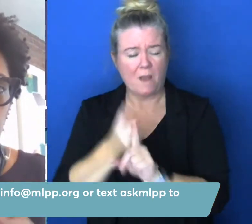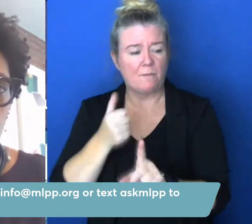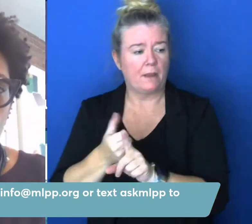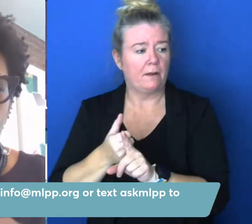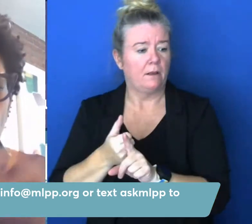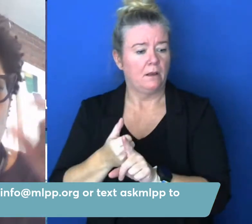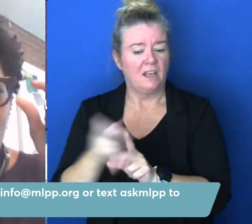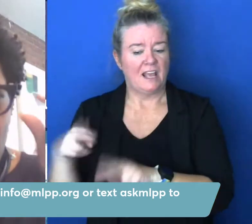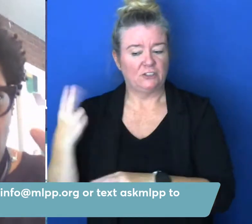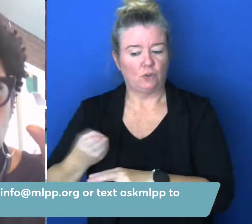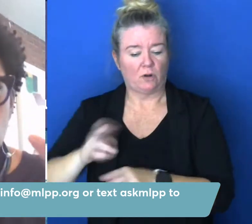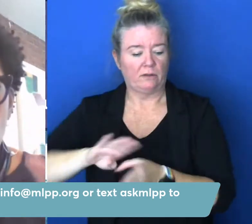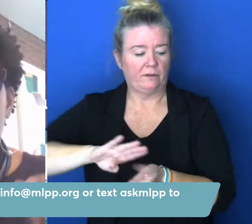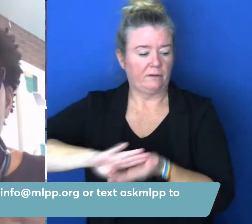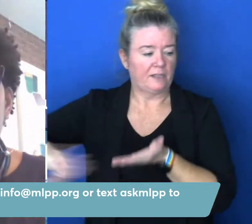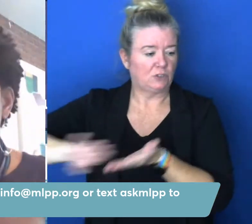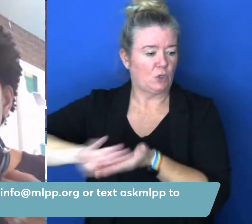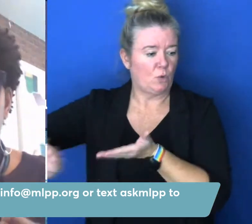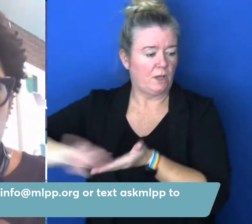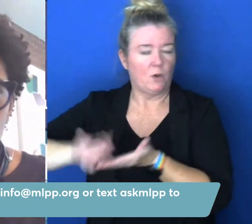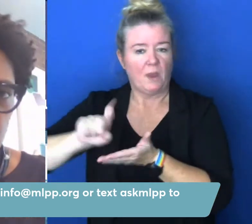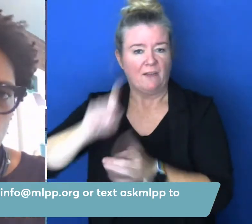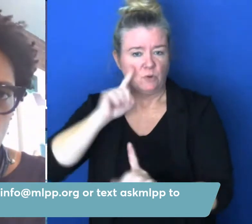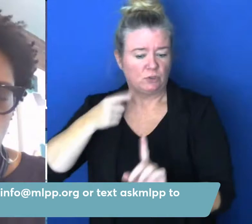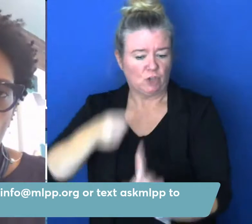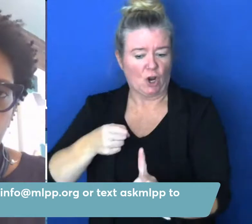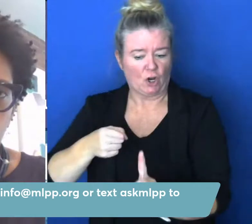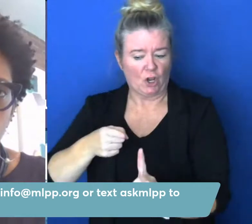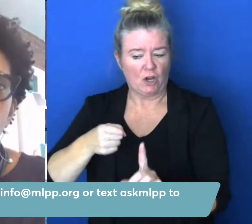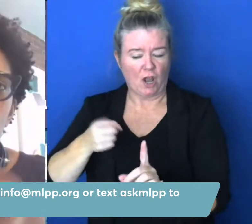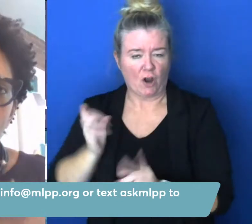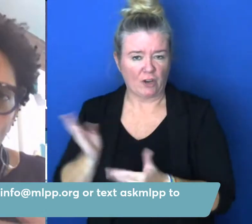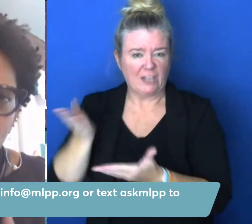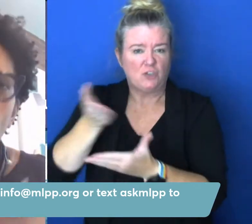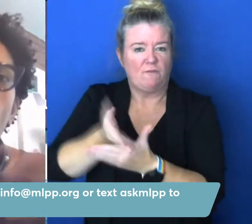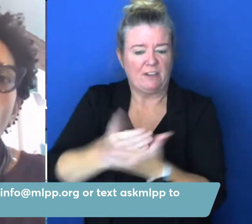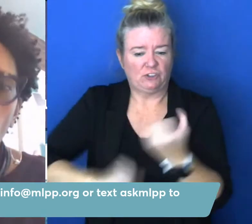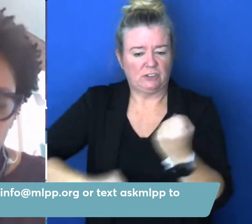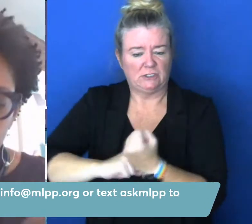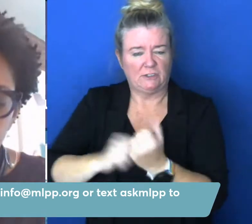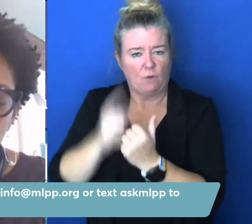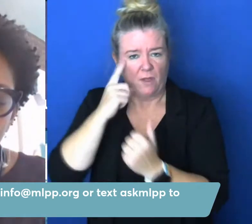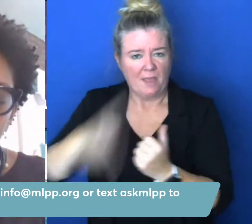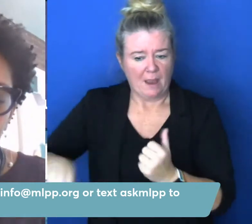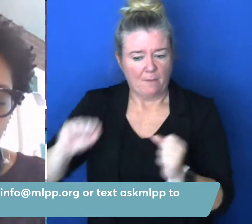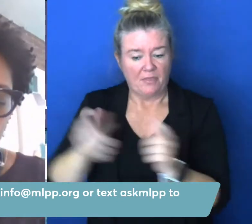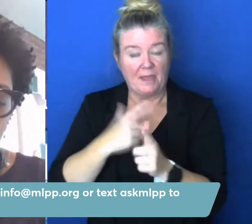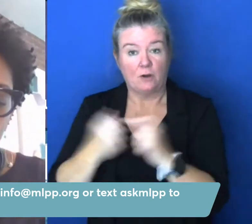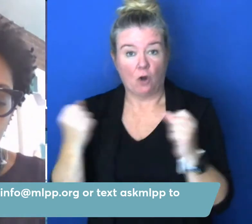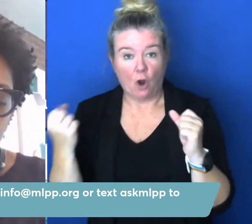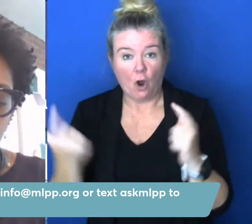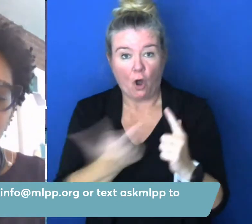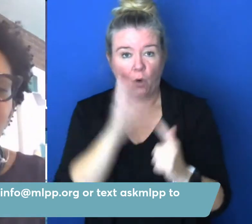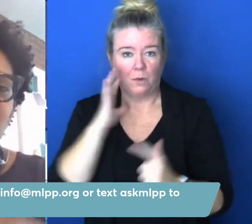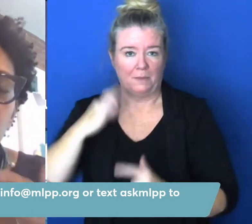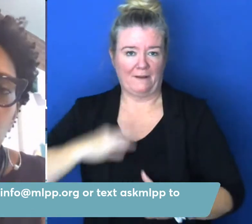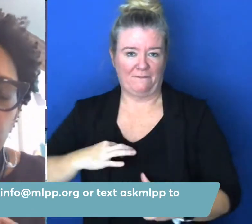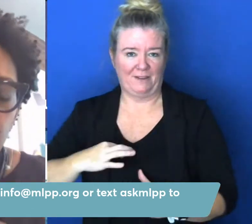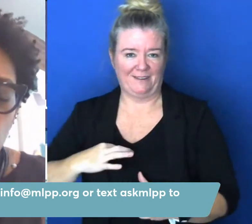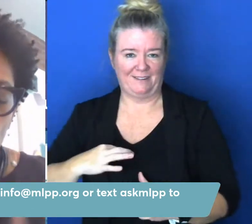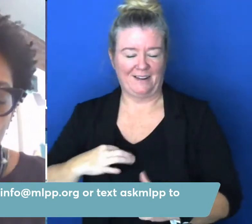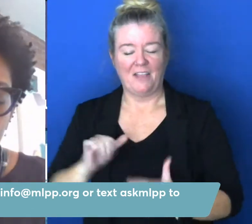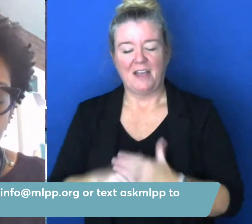historically excluded. We have to target our interventions on them. That way, all of us will benefit. That